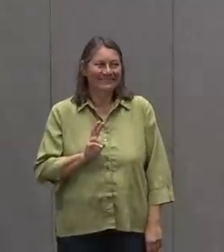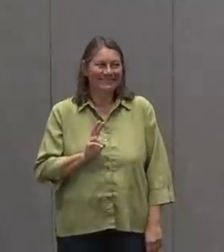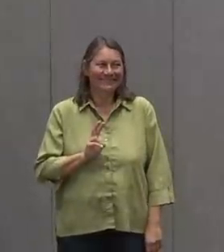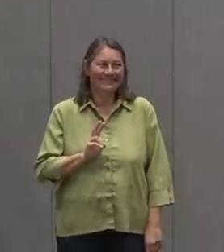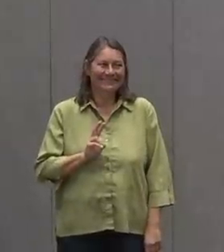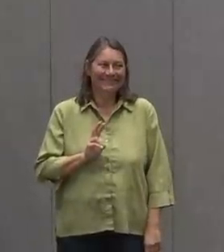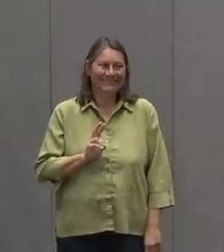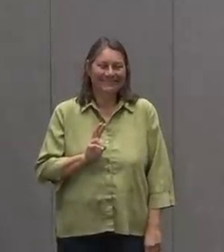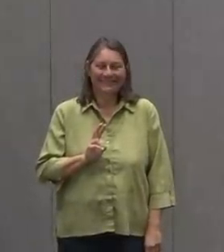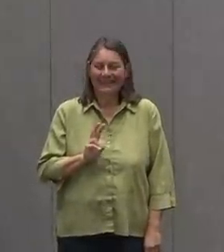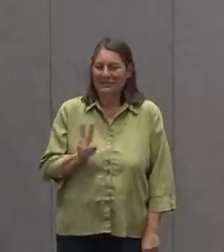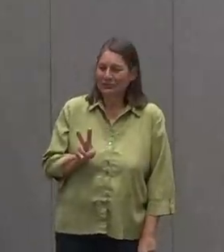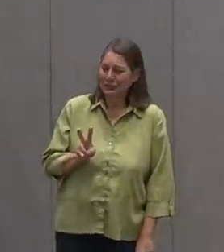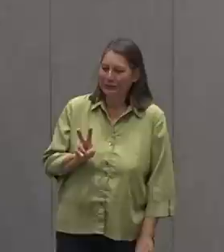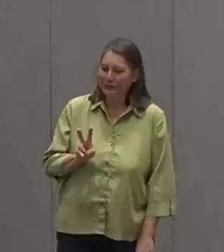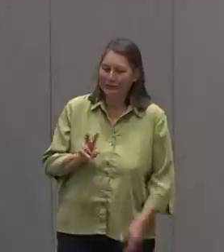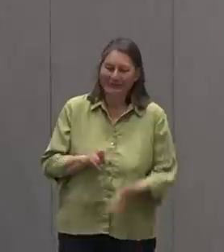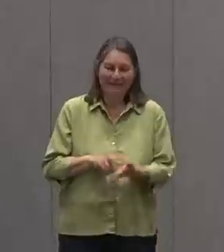She got a 2.